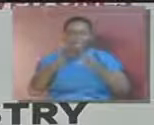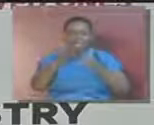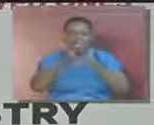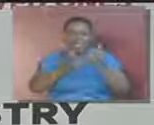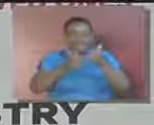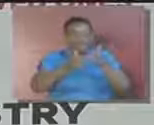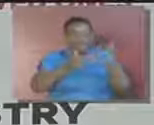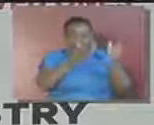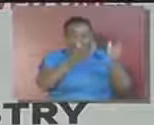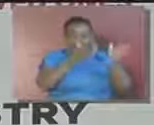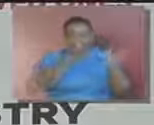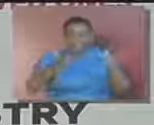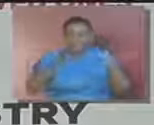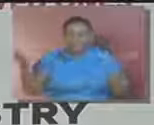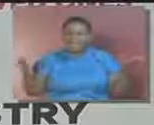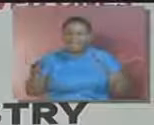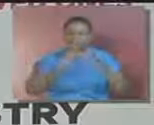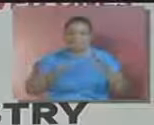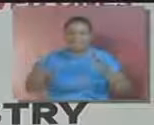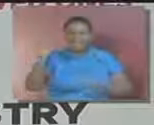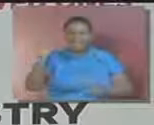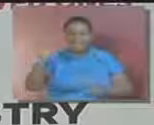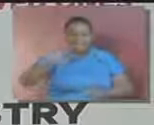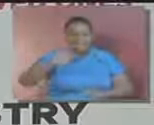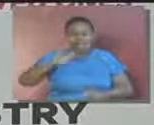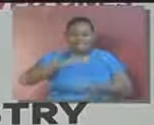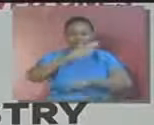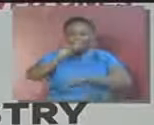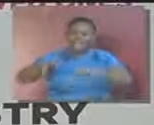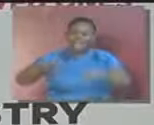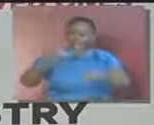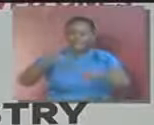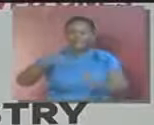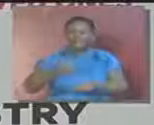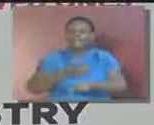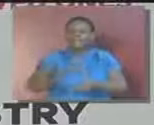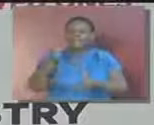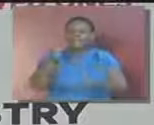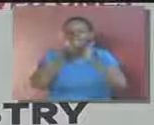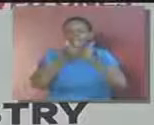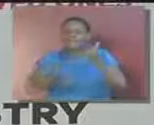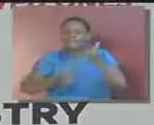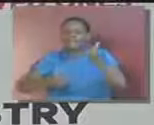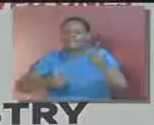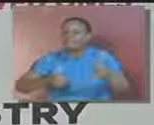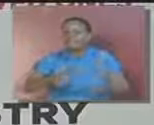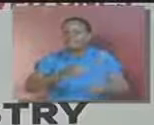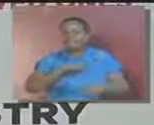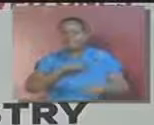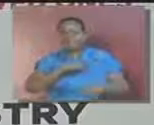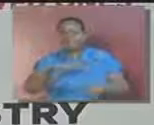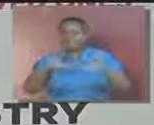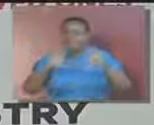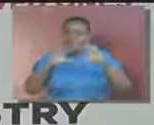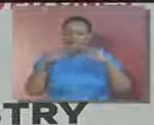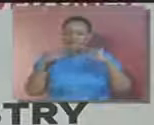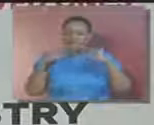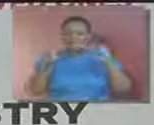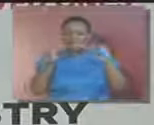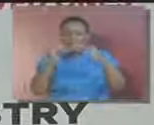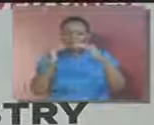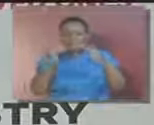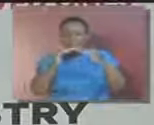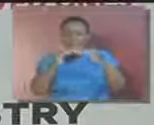in Trinidad and Tobago has abandoned personal responsibility. Every creed and